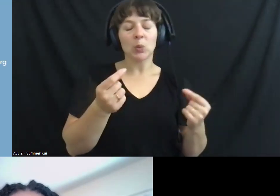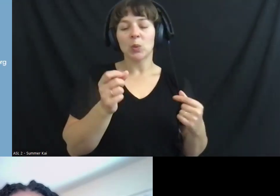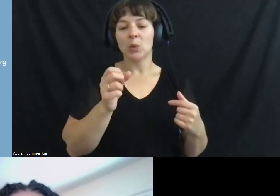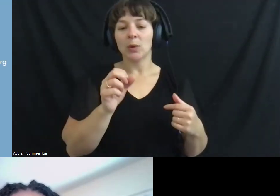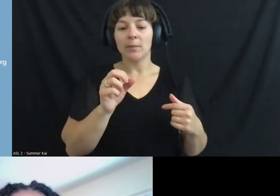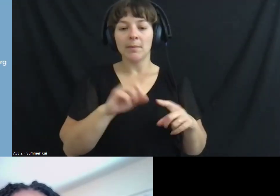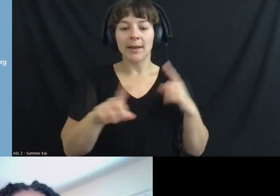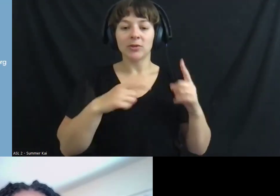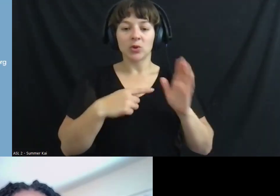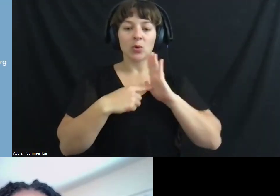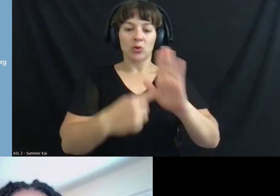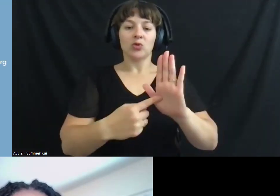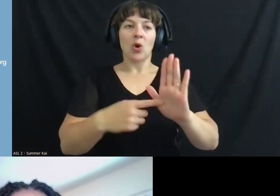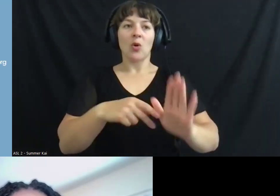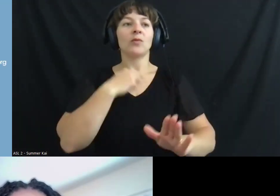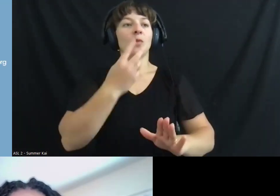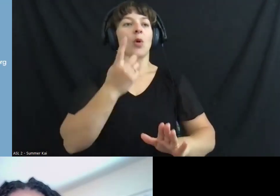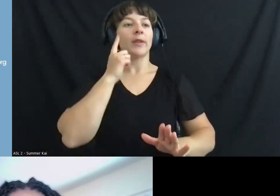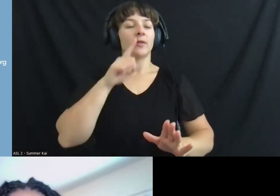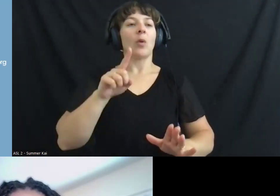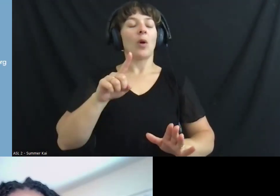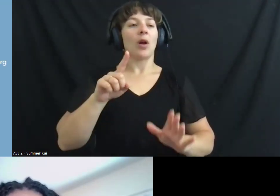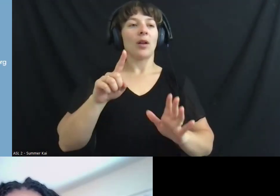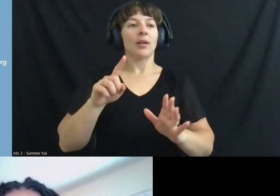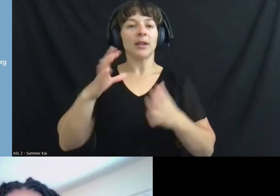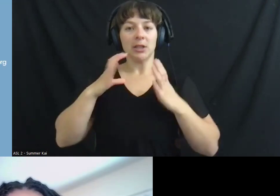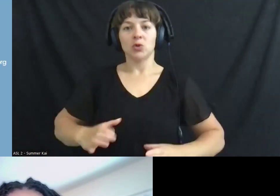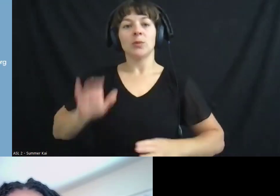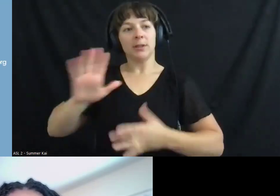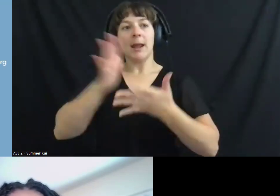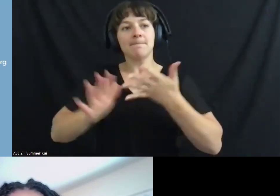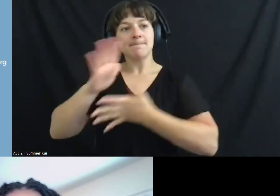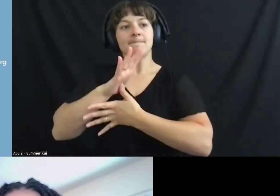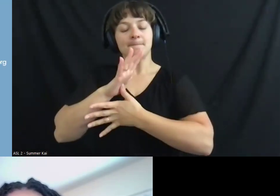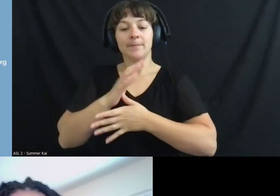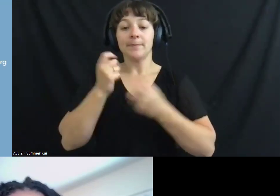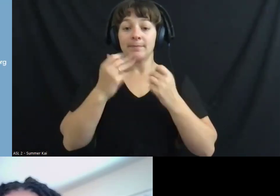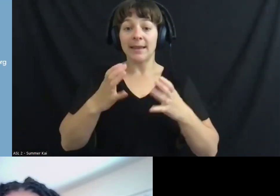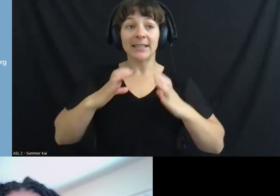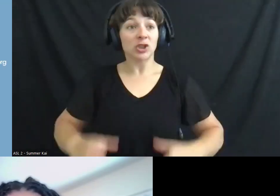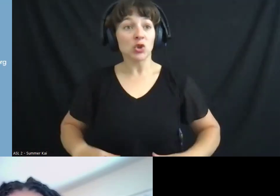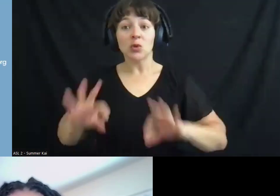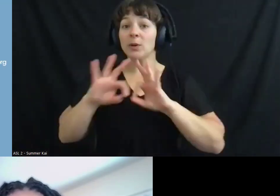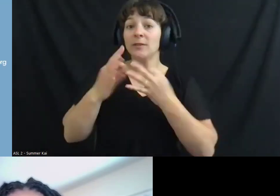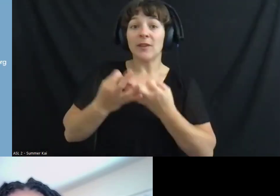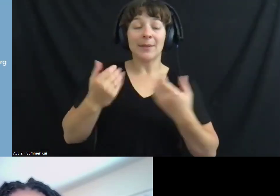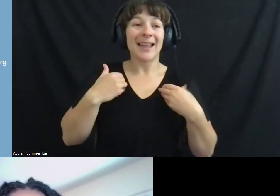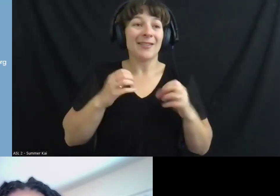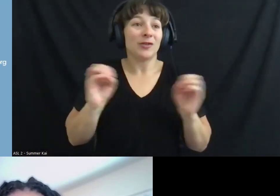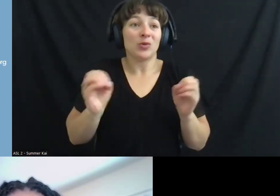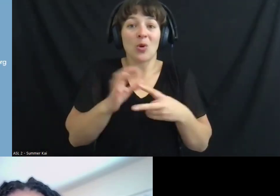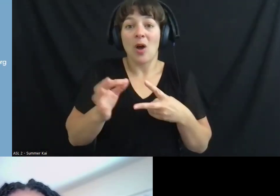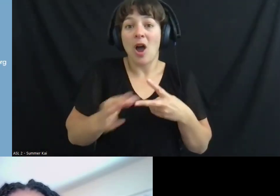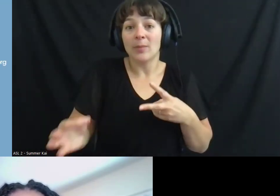a voice to what's important to consumers. A lot of times consumers and family members don't have anywhere to go in regards